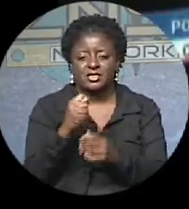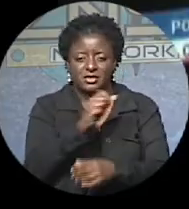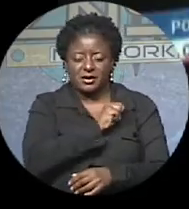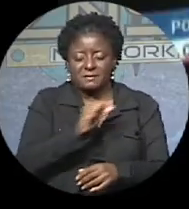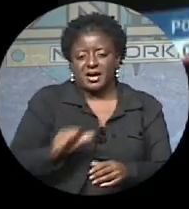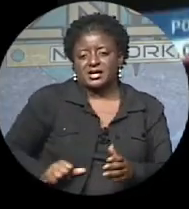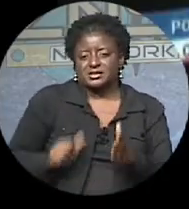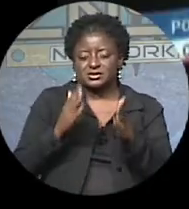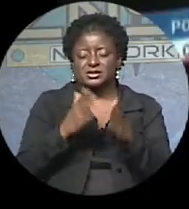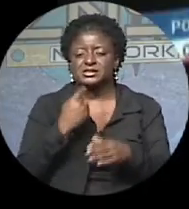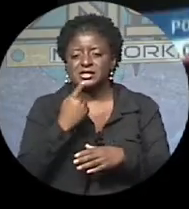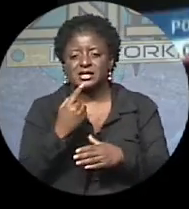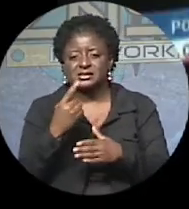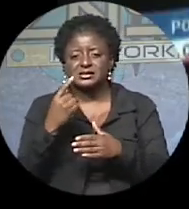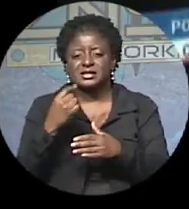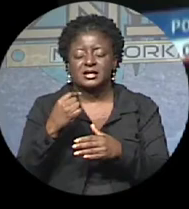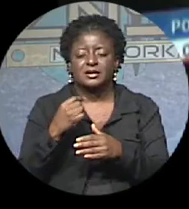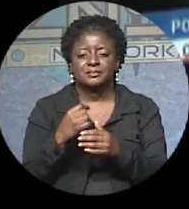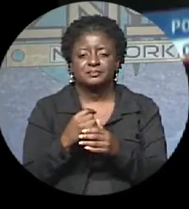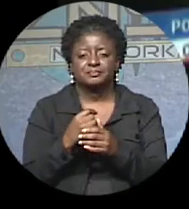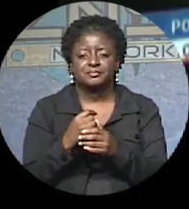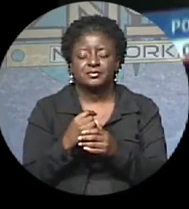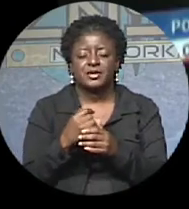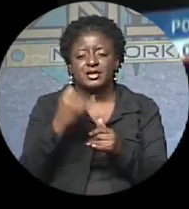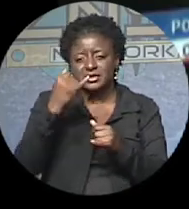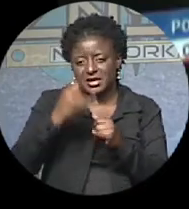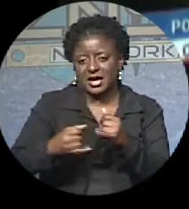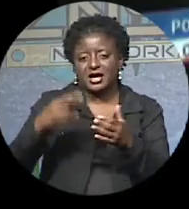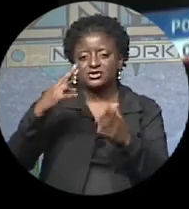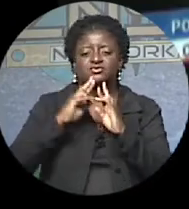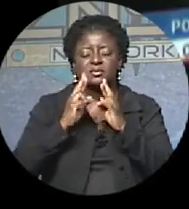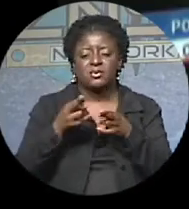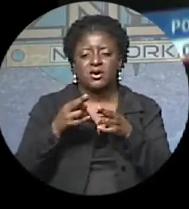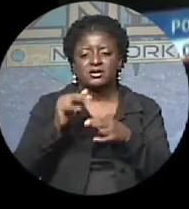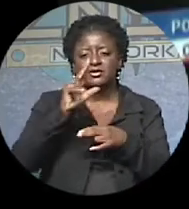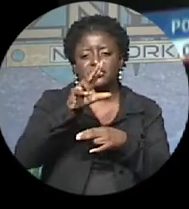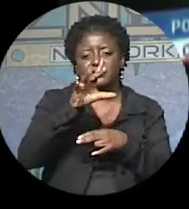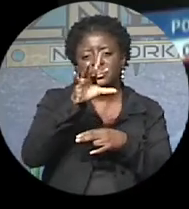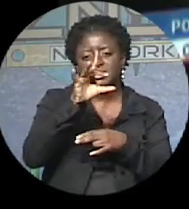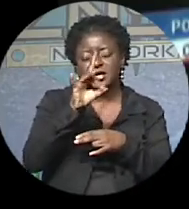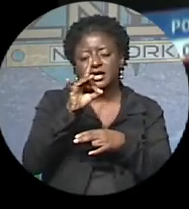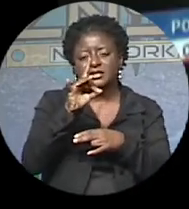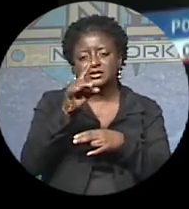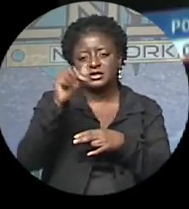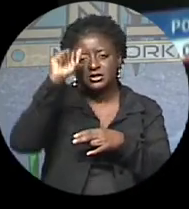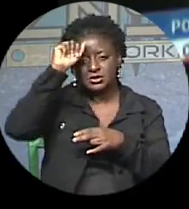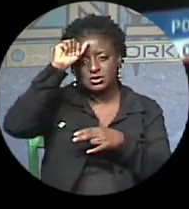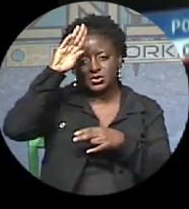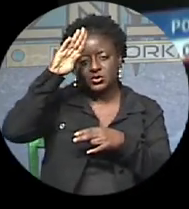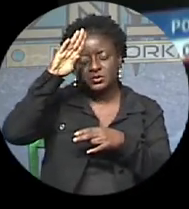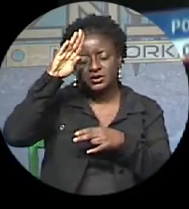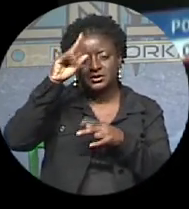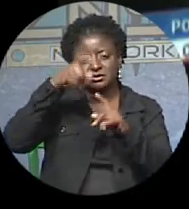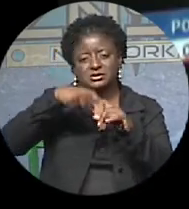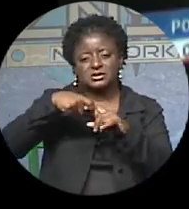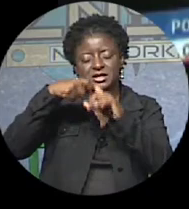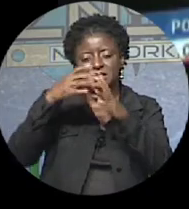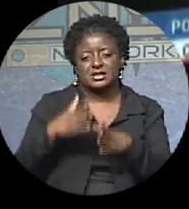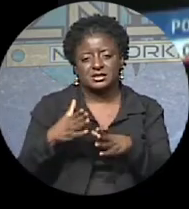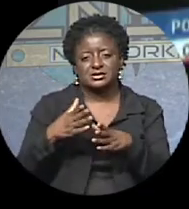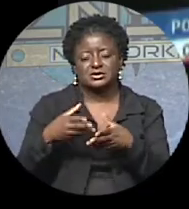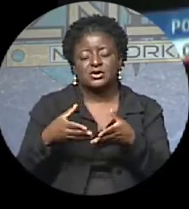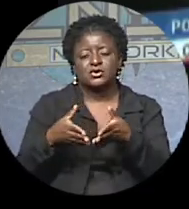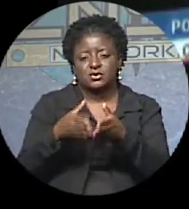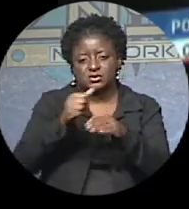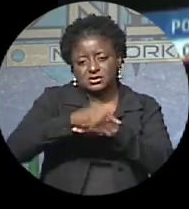ambassador says at last report there were 38 Cuban detainees at the center and that repatriation requests have been made by members